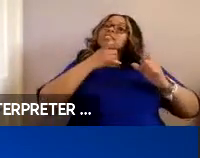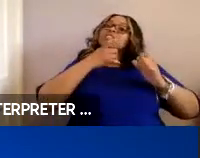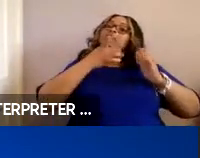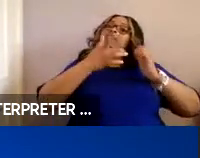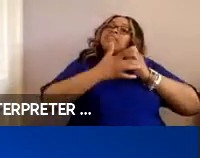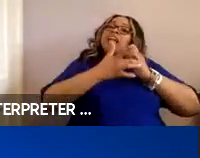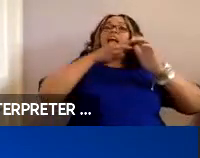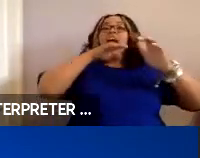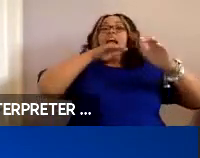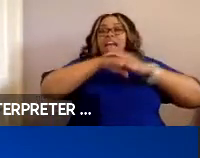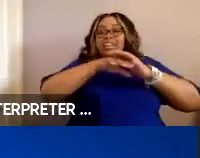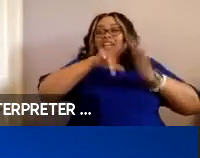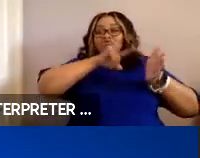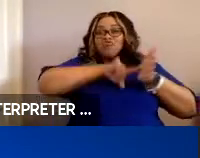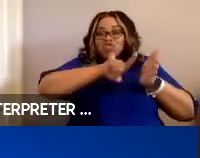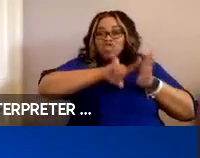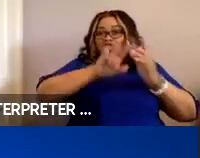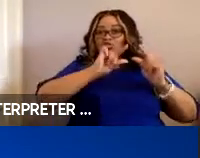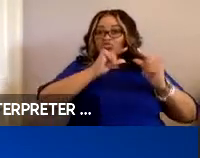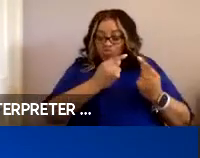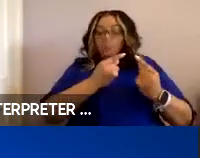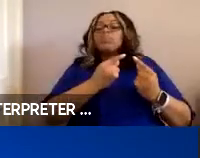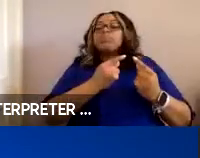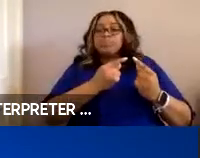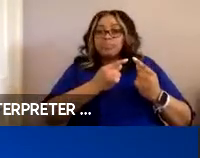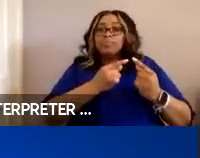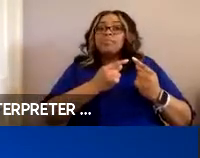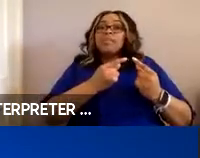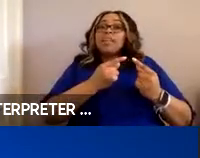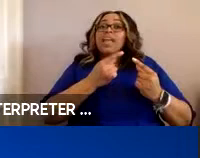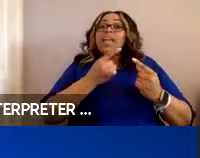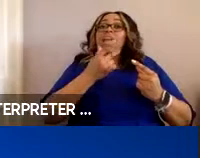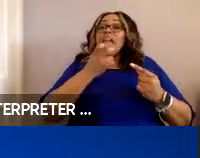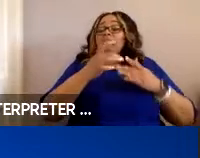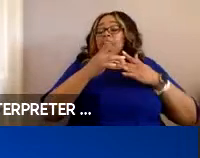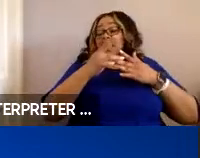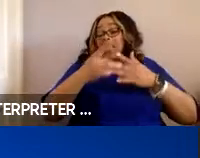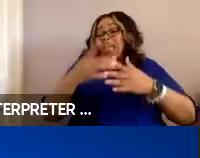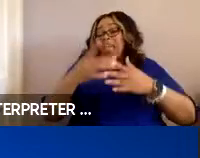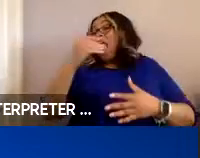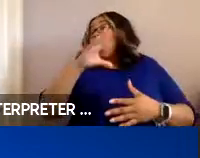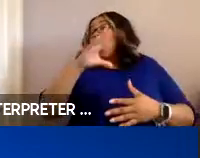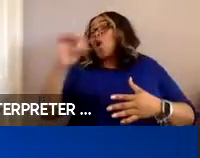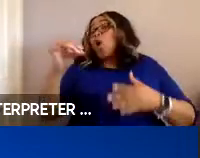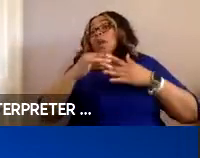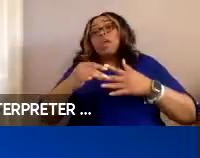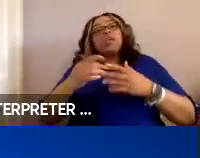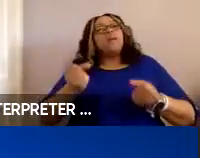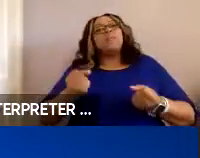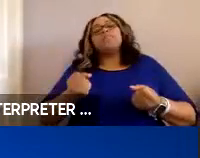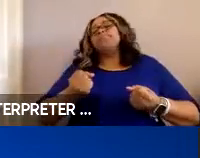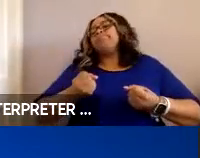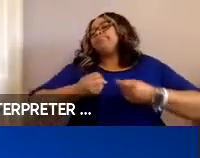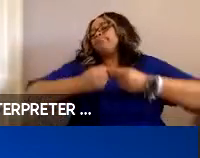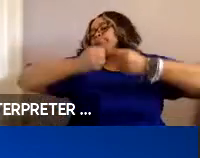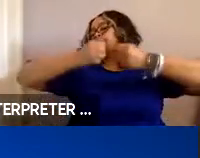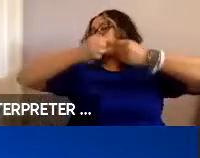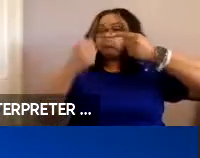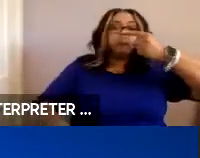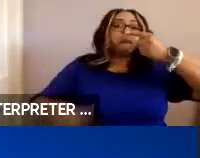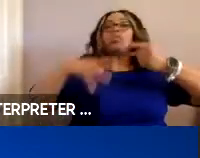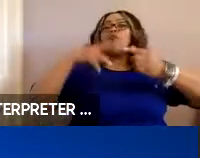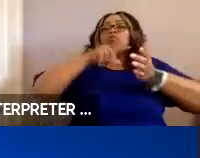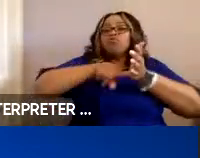Program Research Group. He leads and co-leads multiple research grants that focus on